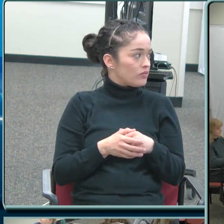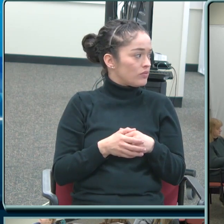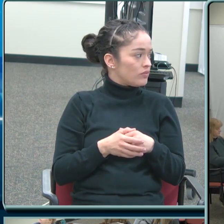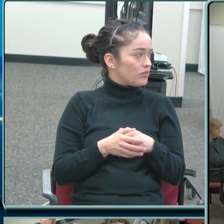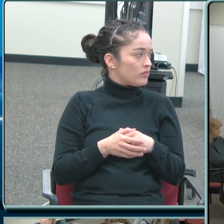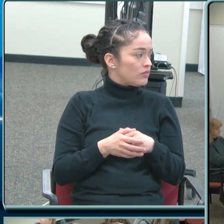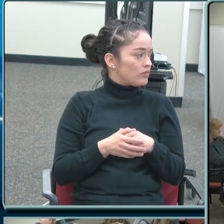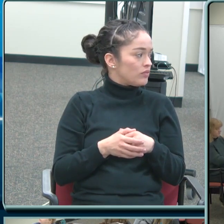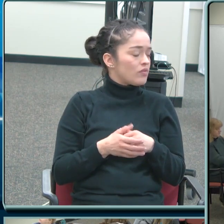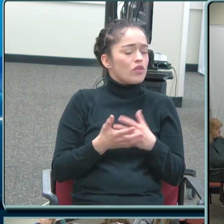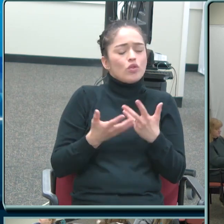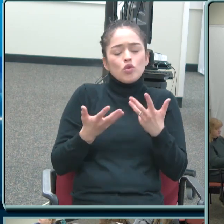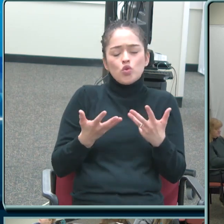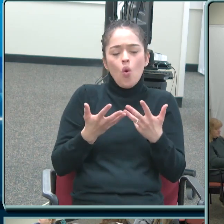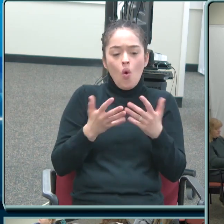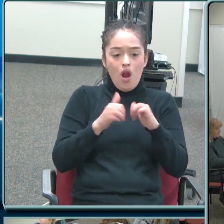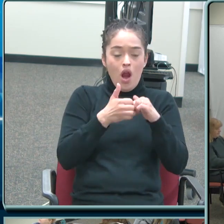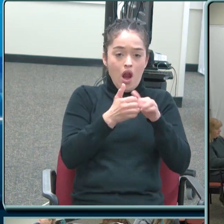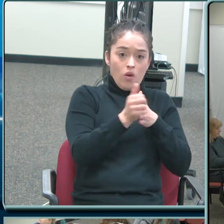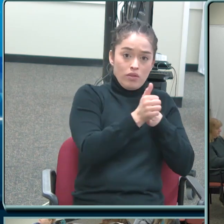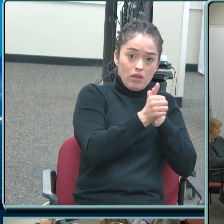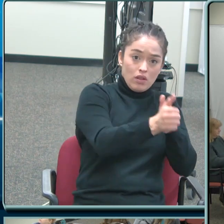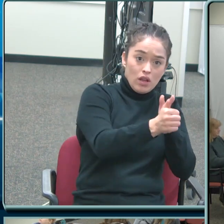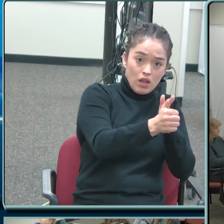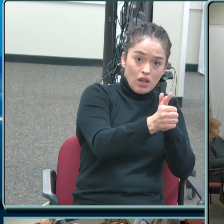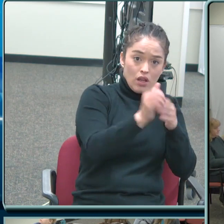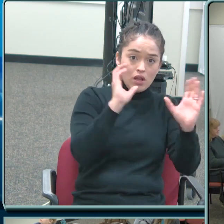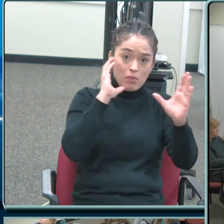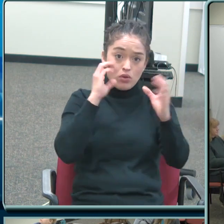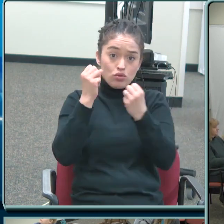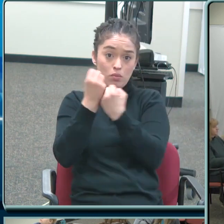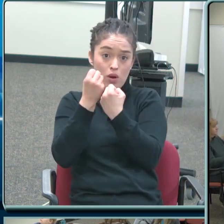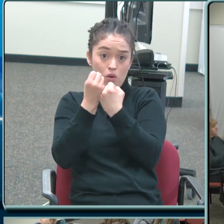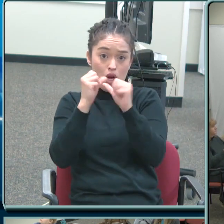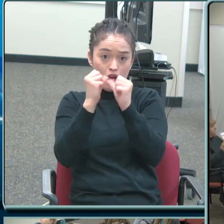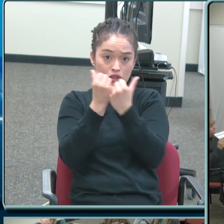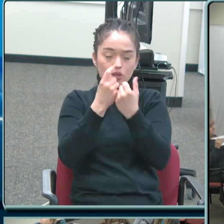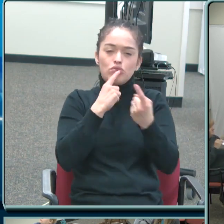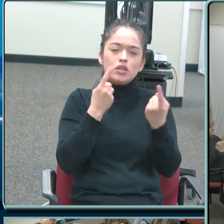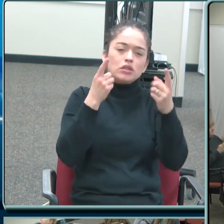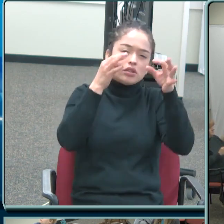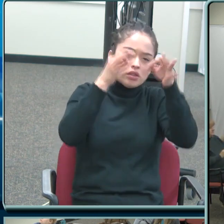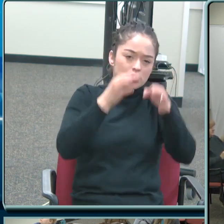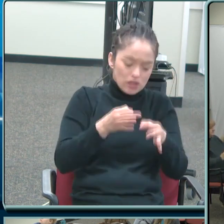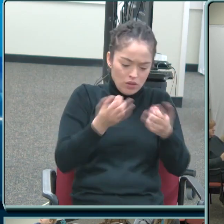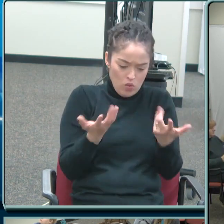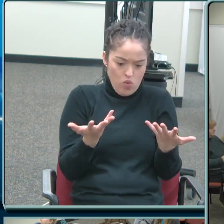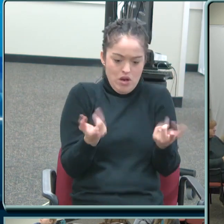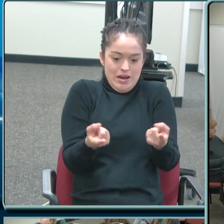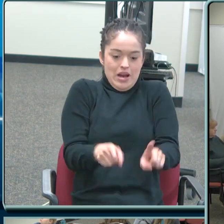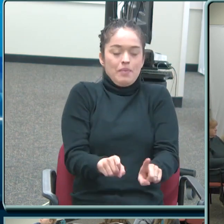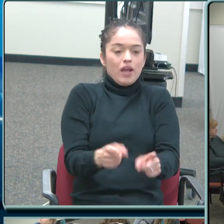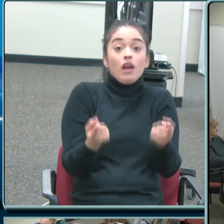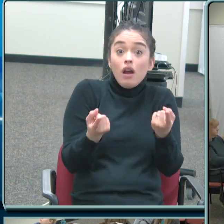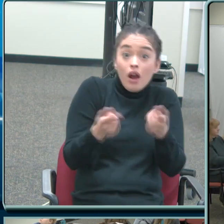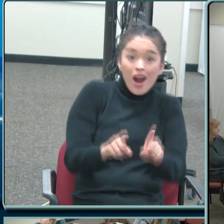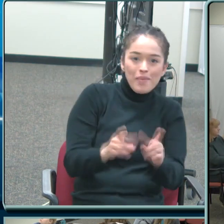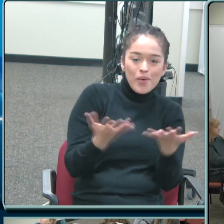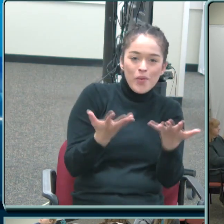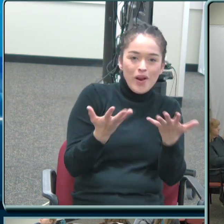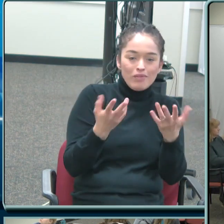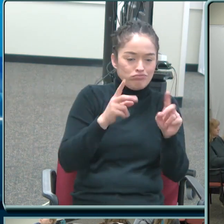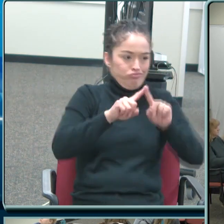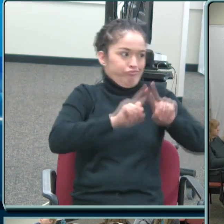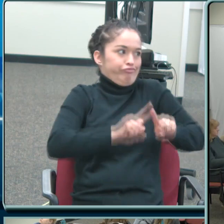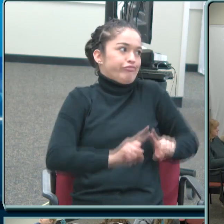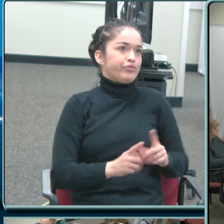So how a lead versus support agency is determined is based on the incident, and it can come about different ways. So